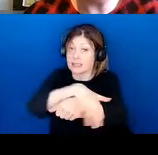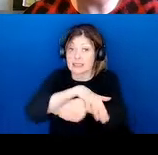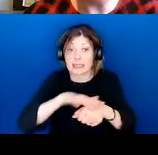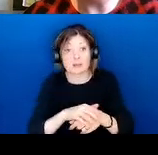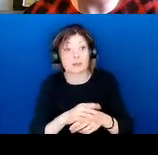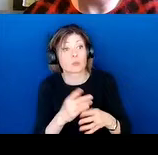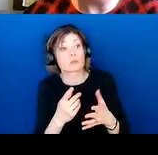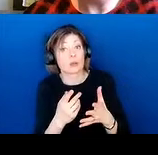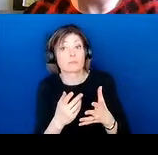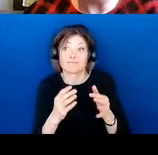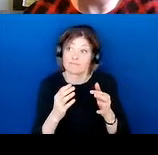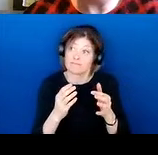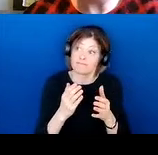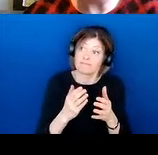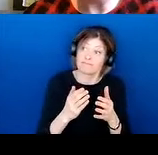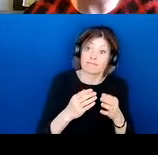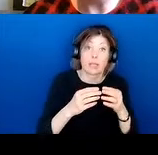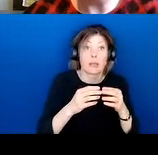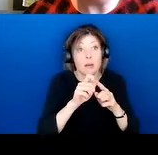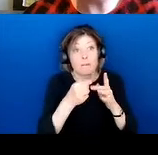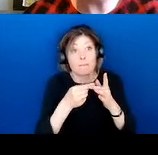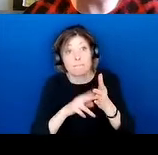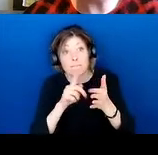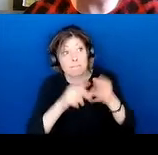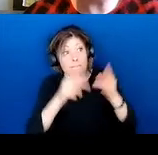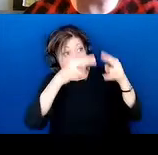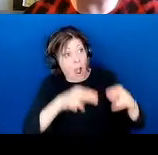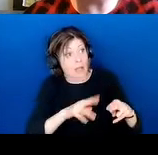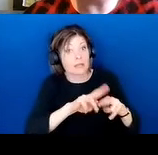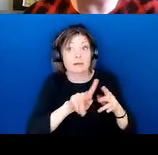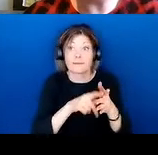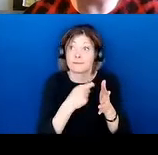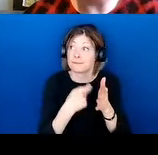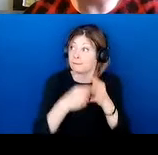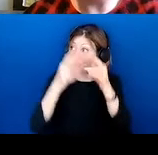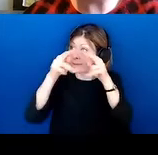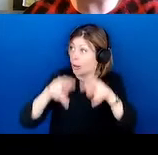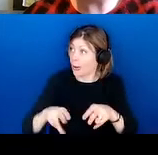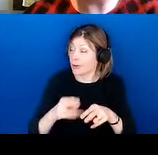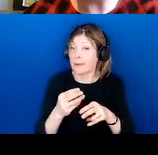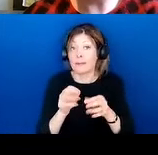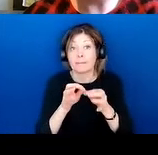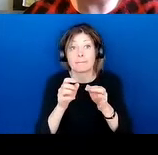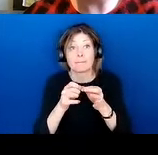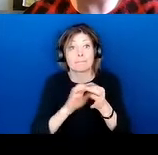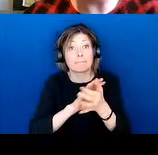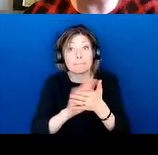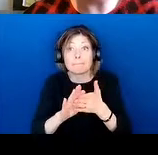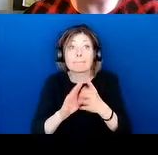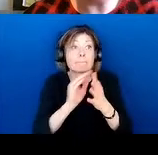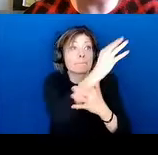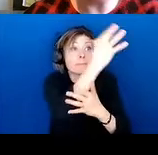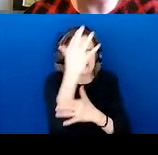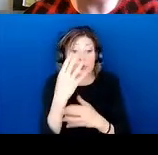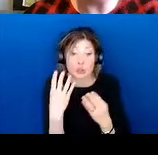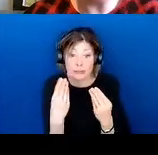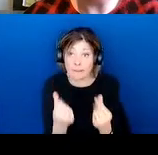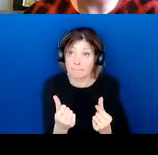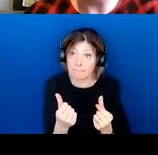firs, a few beech, and such trees as assimilate with a savage and mountainous